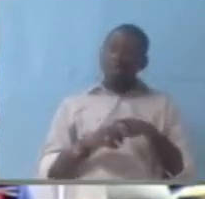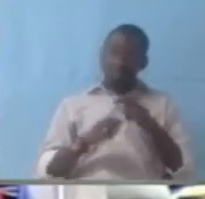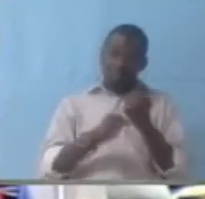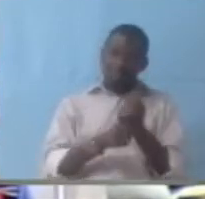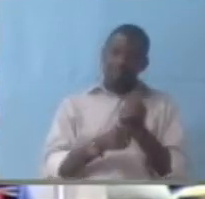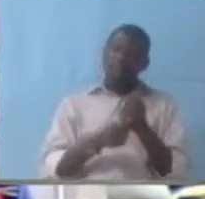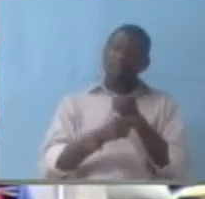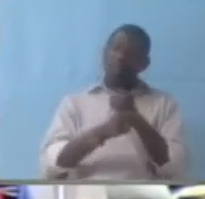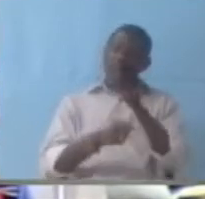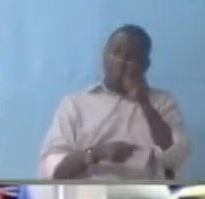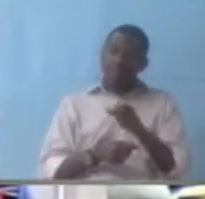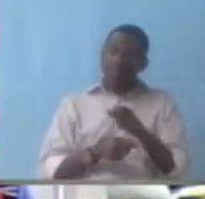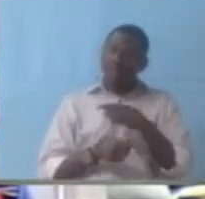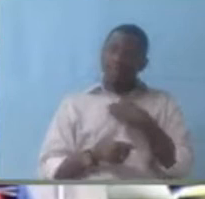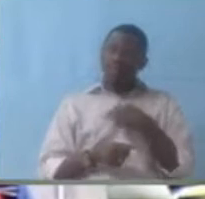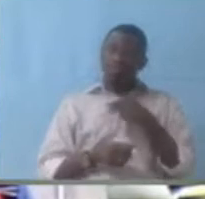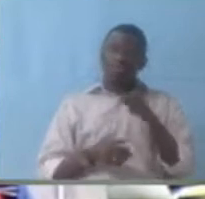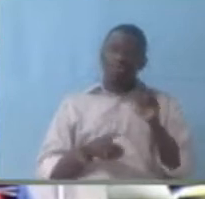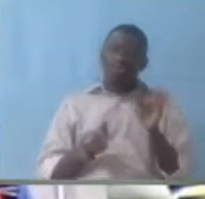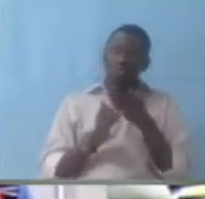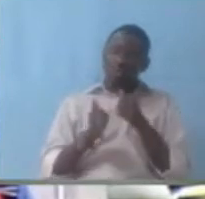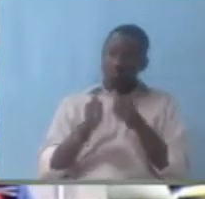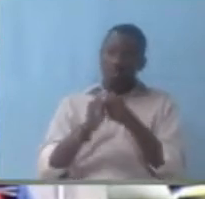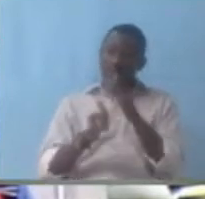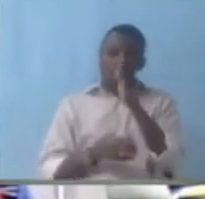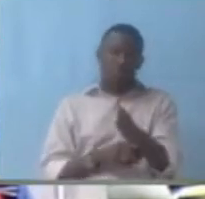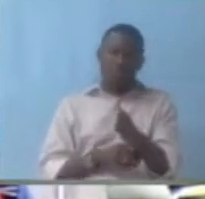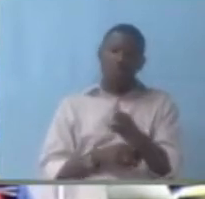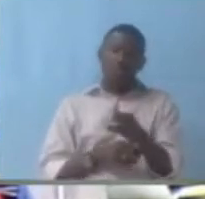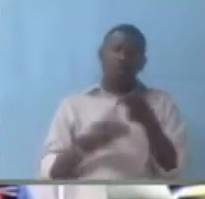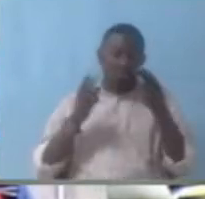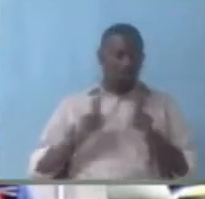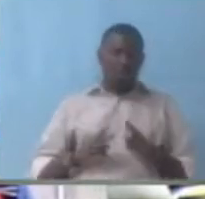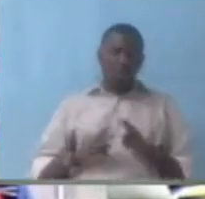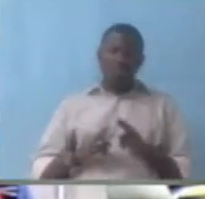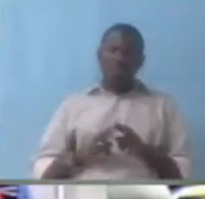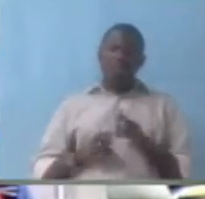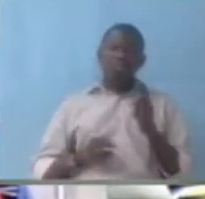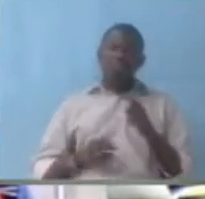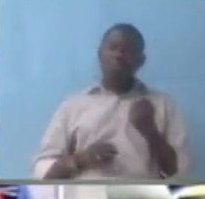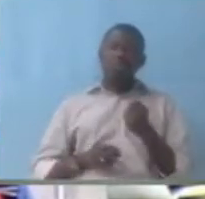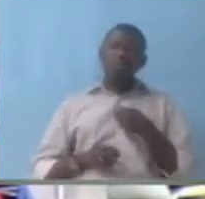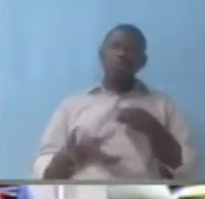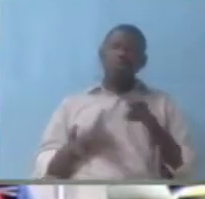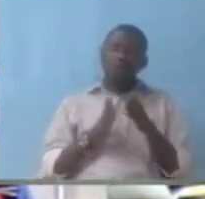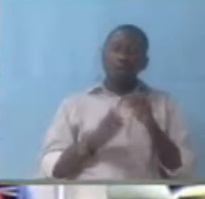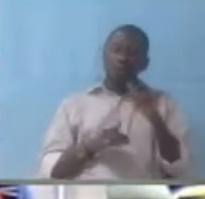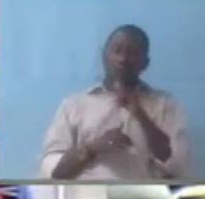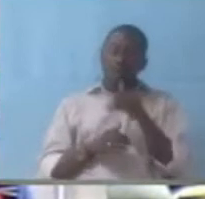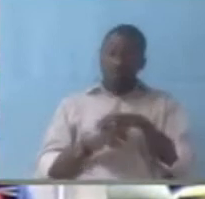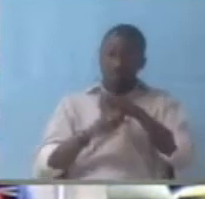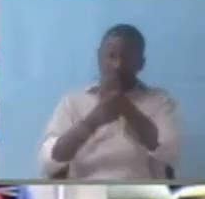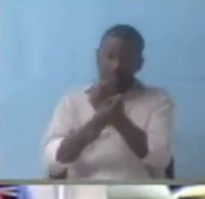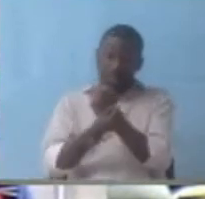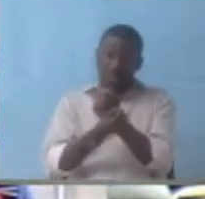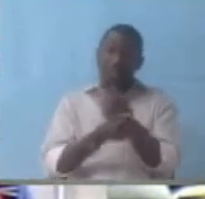anin luwa manta ay wole bambane katu ketandu ko kani luwa tadal. Because the procedure in which they detain people, and the evidence is quite clear here,